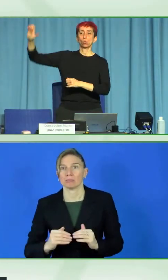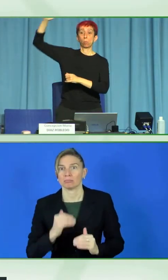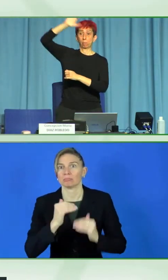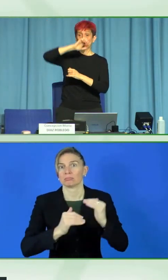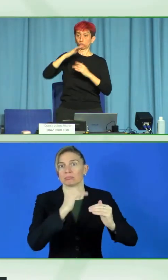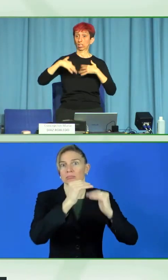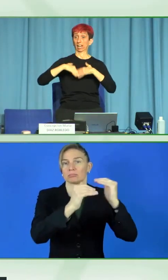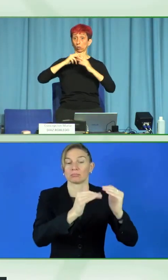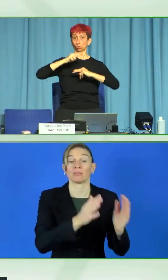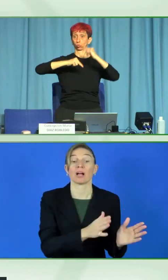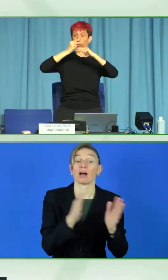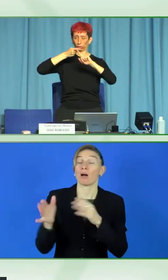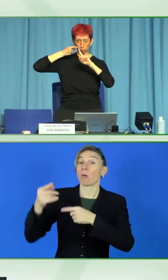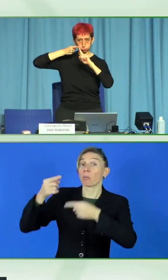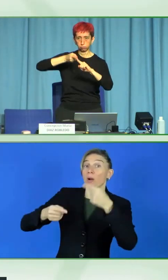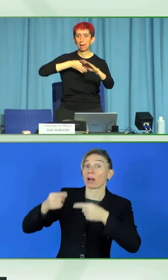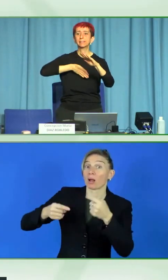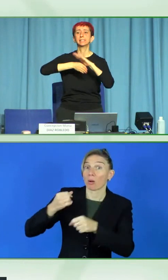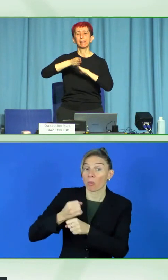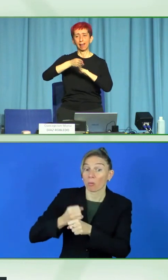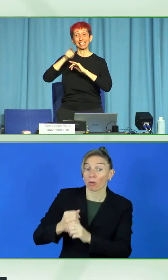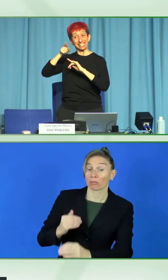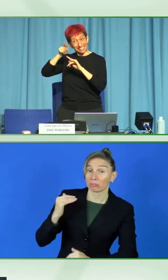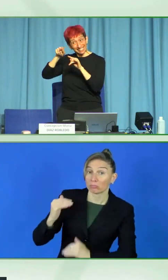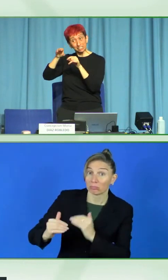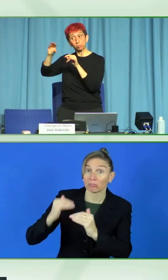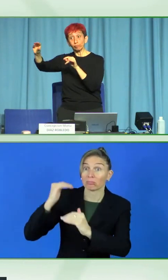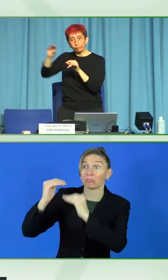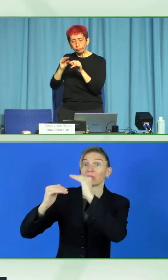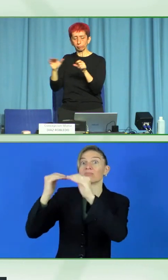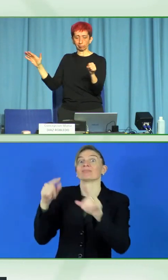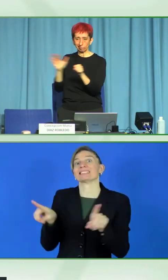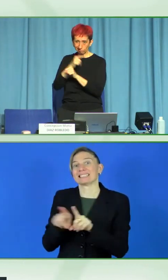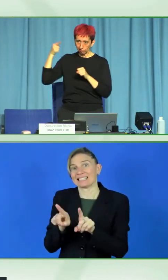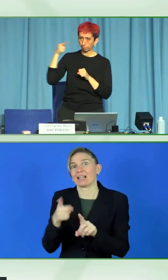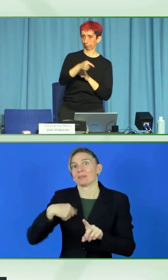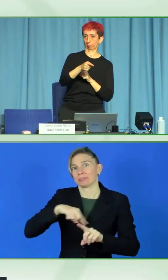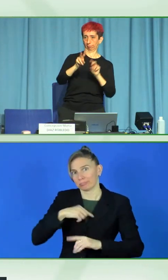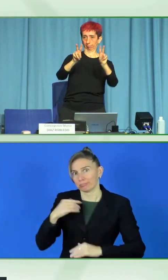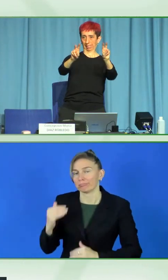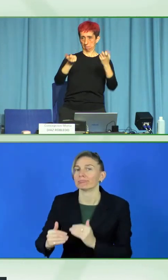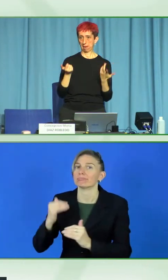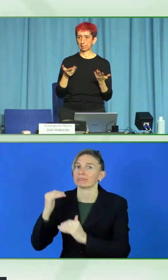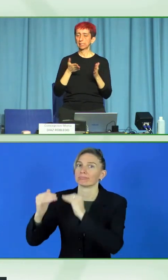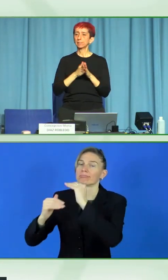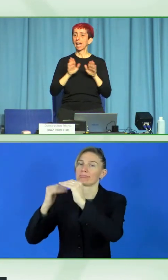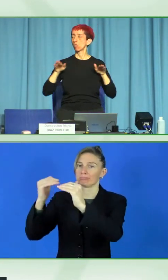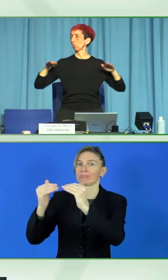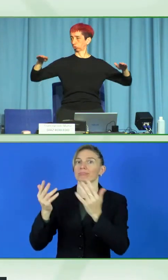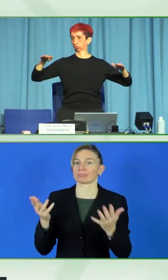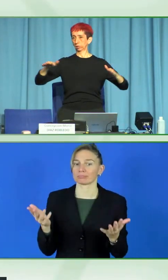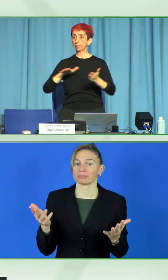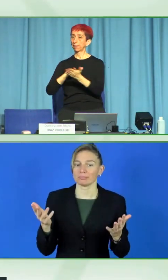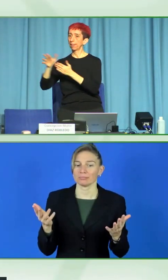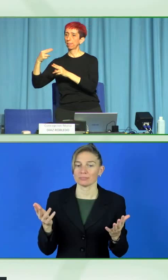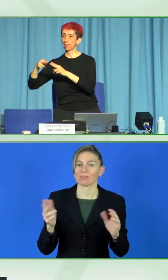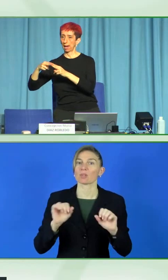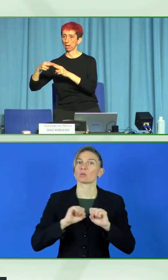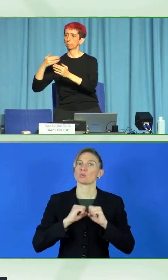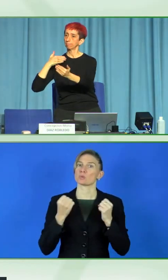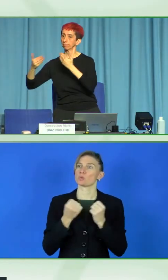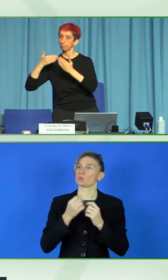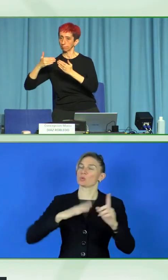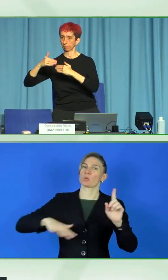our work as lobby in order to make a society accessible, in order for them,